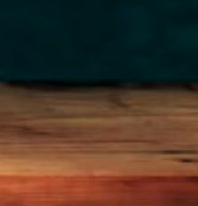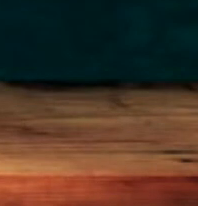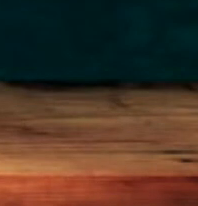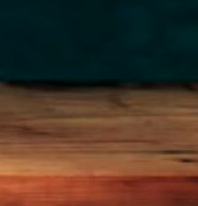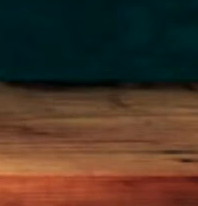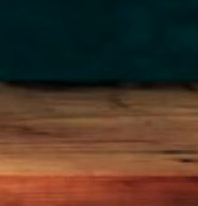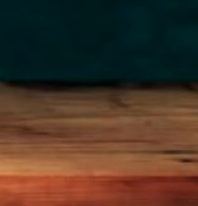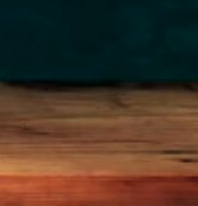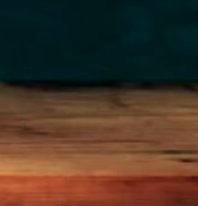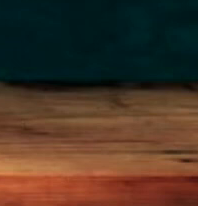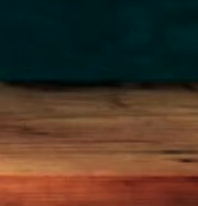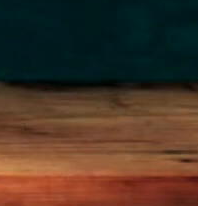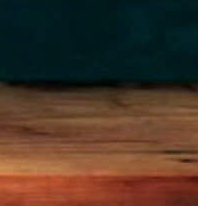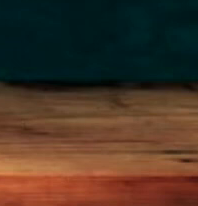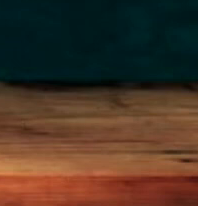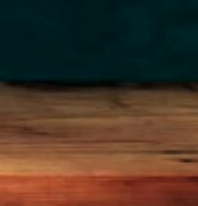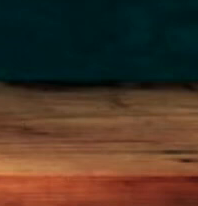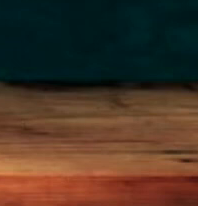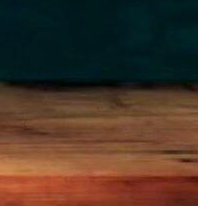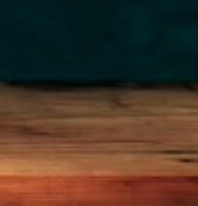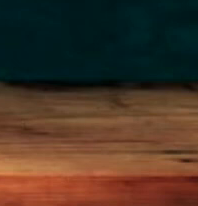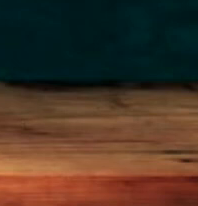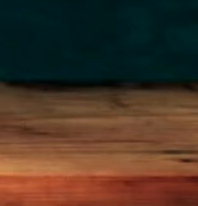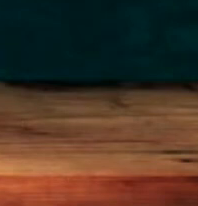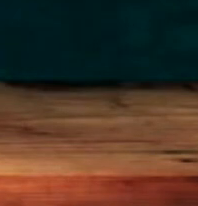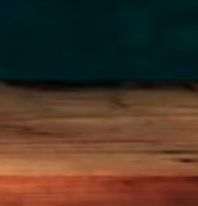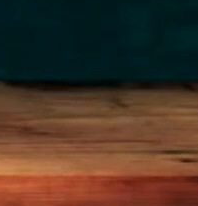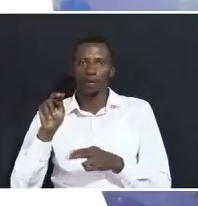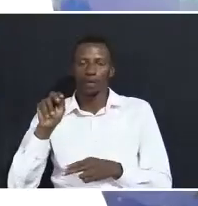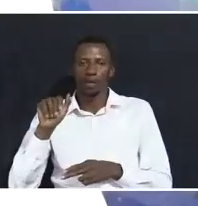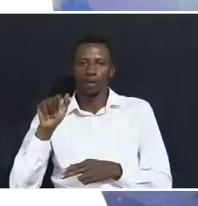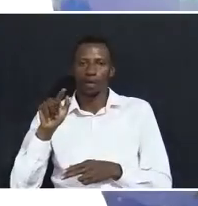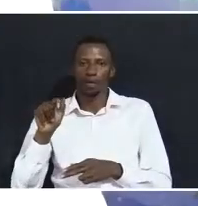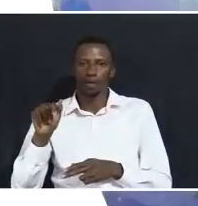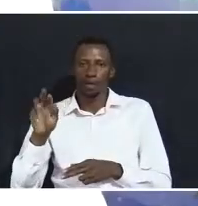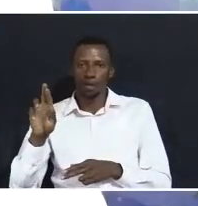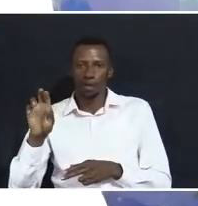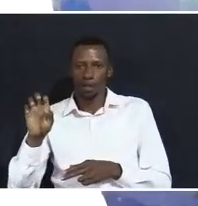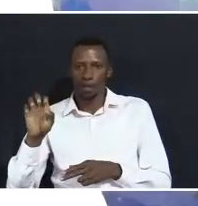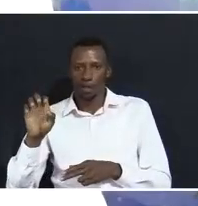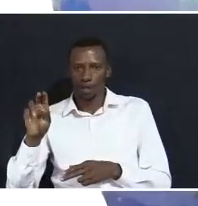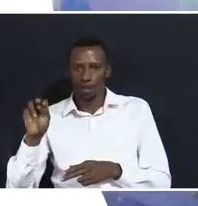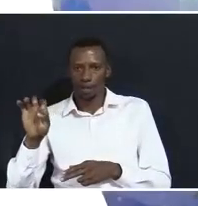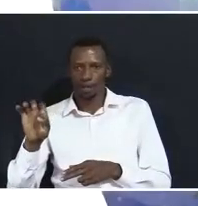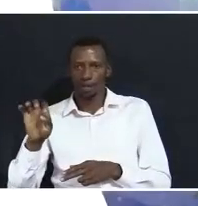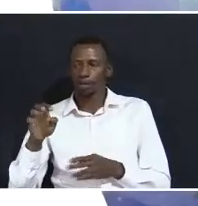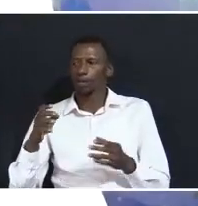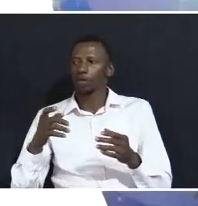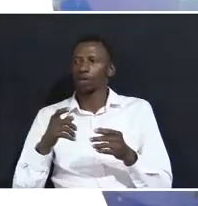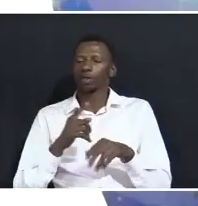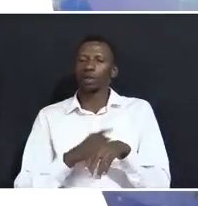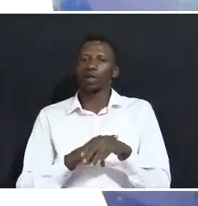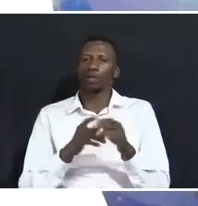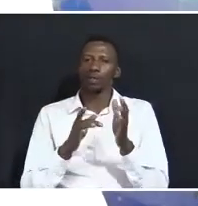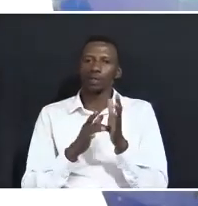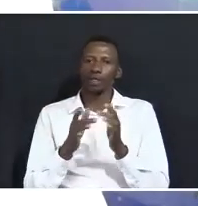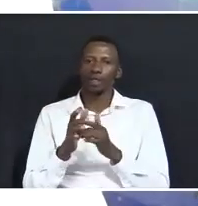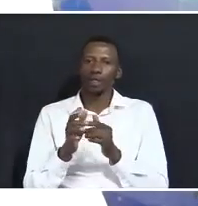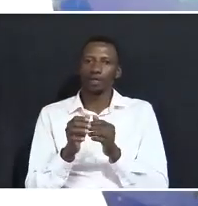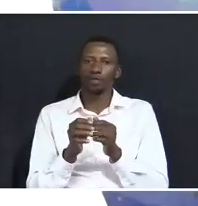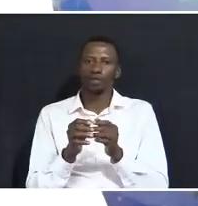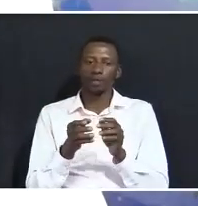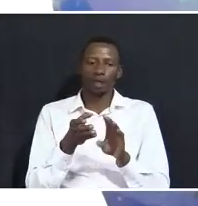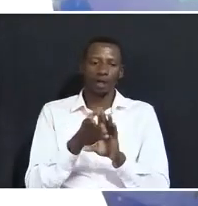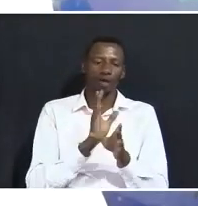'He shall be called a Nazarene.'" This is when Jesus was coming from Egypt, where he had taken asylum with the parents.